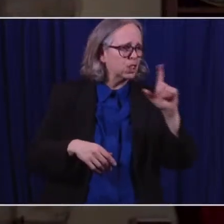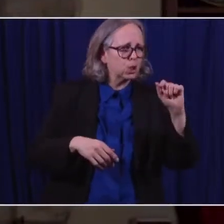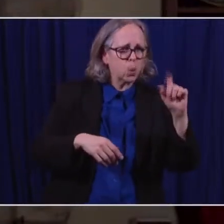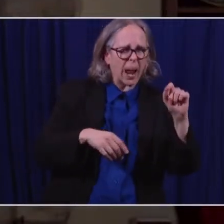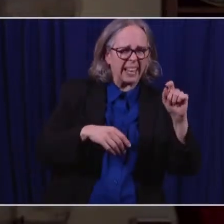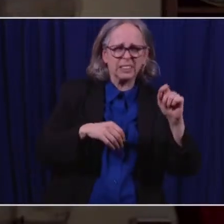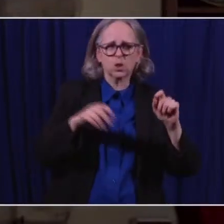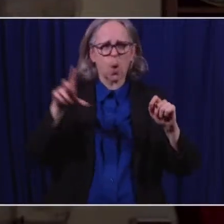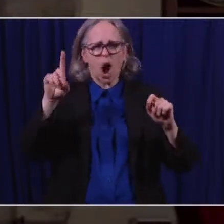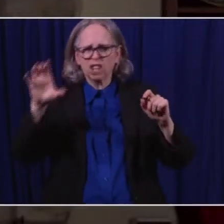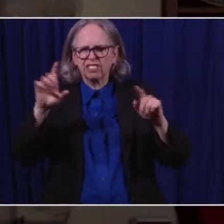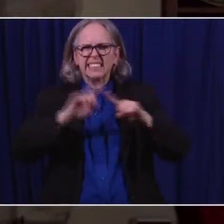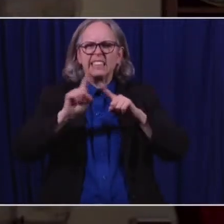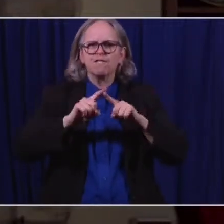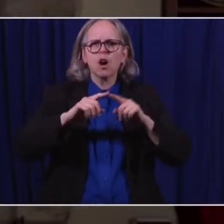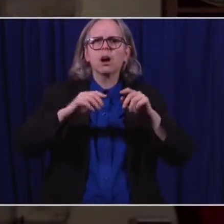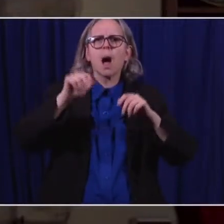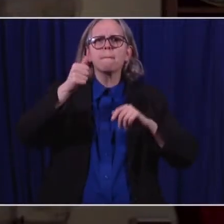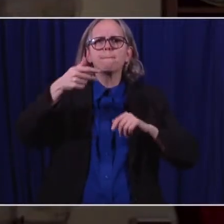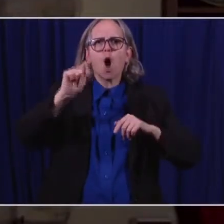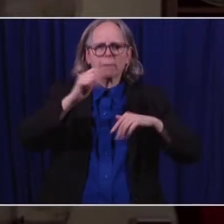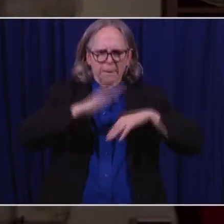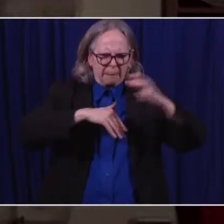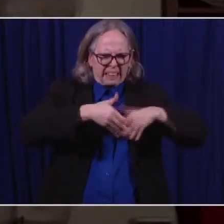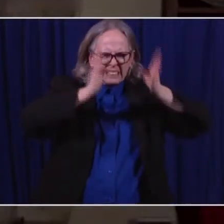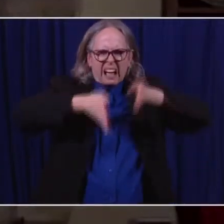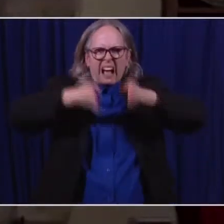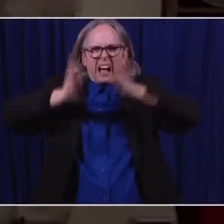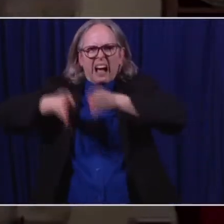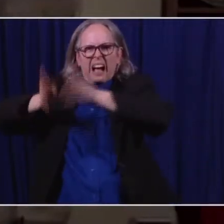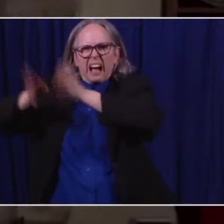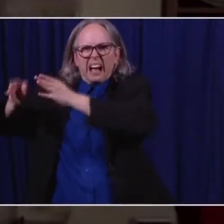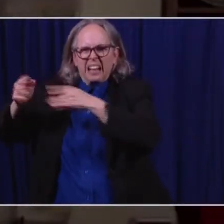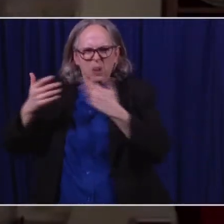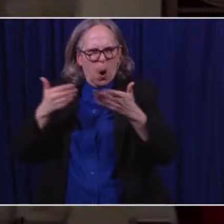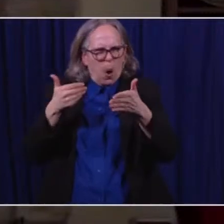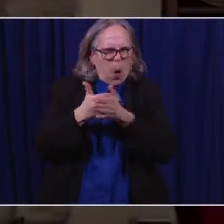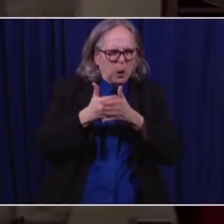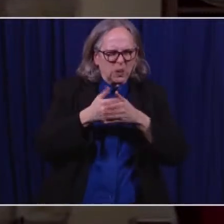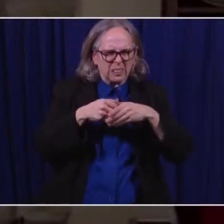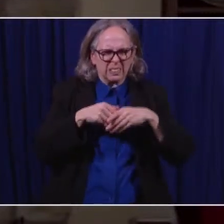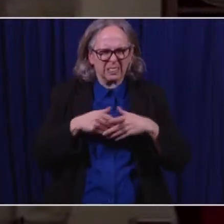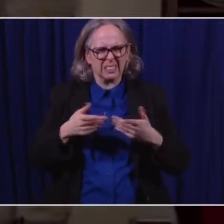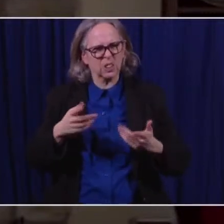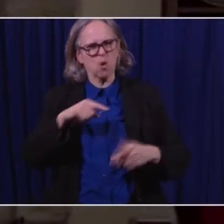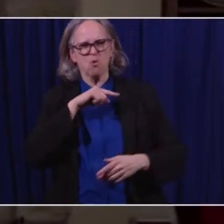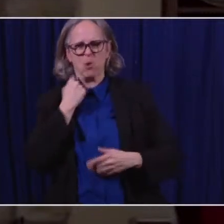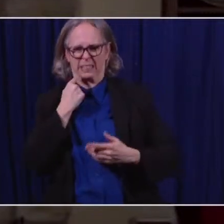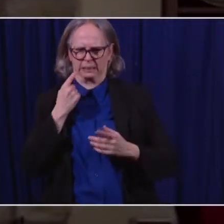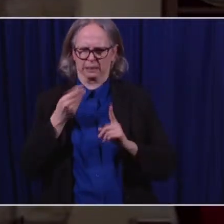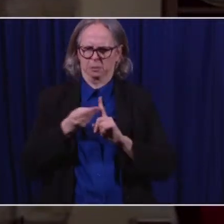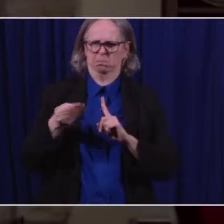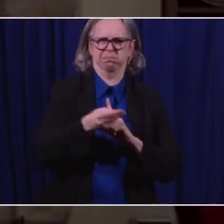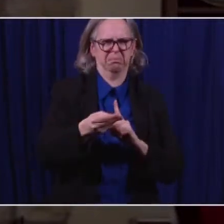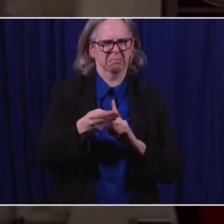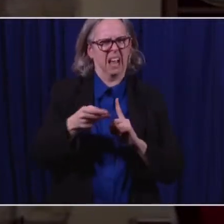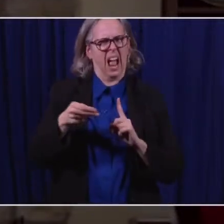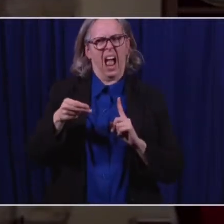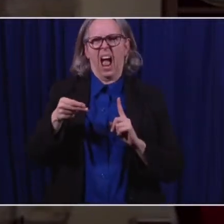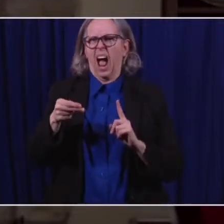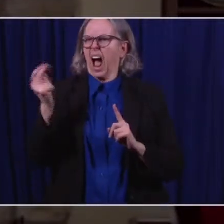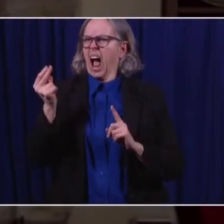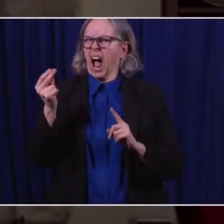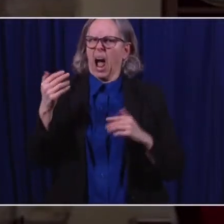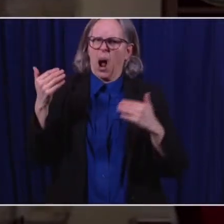more. The threat of serious illness and death from COVID is high in affordable senior housing settings due to the age of the residents,